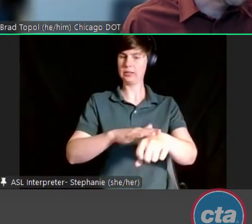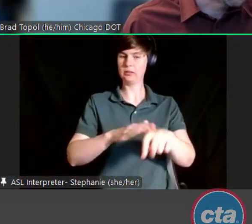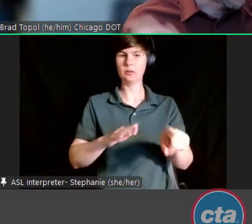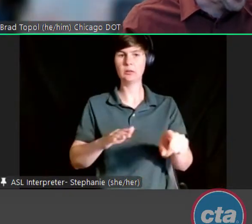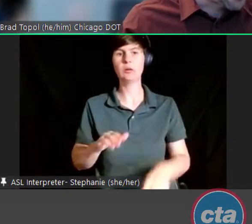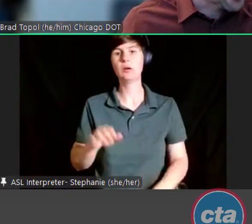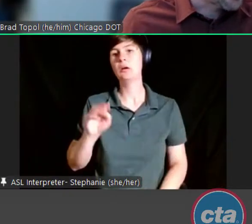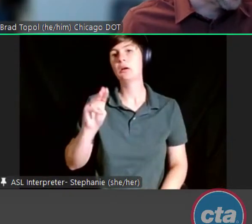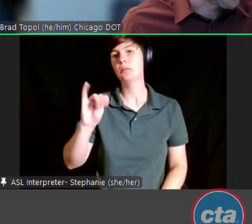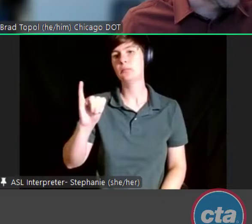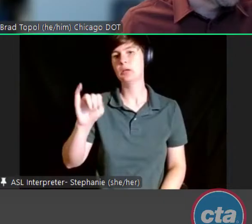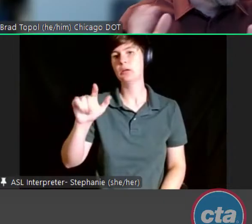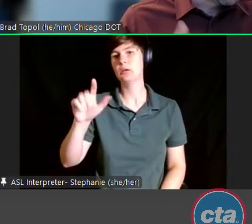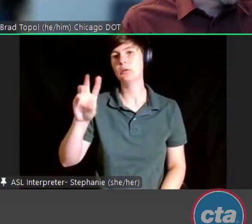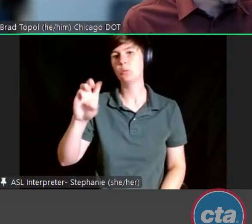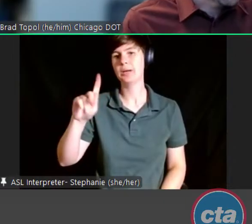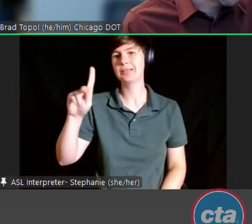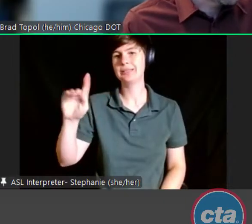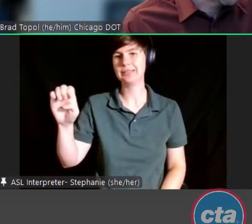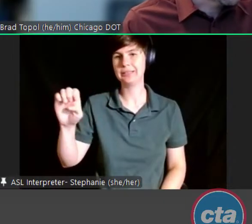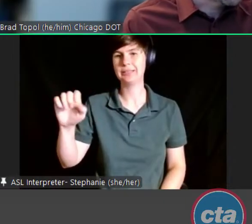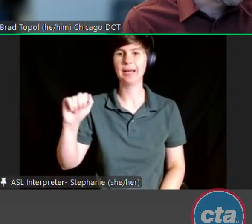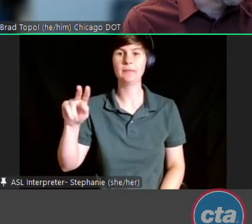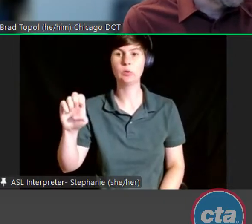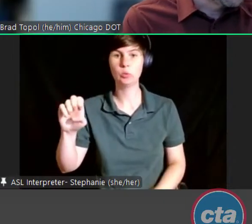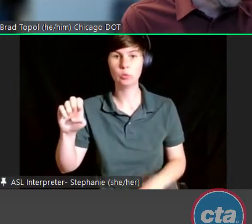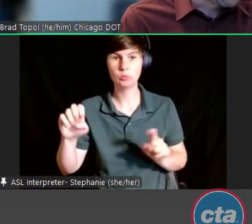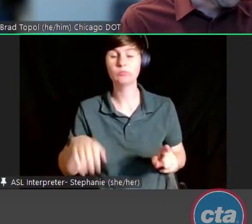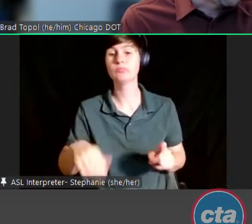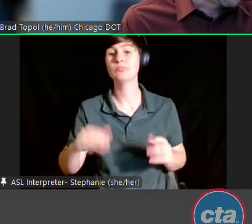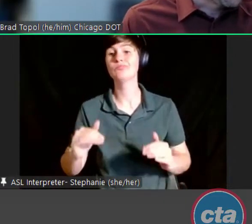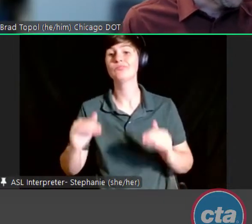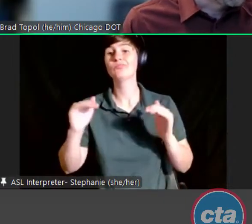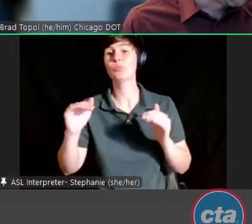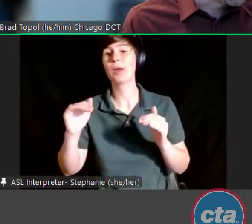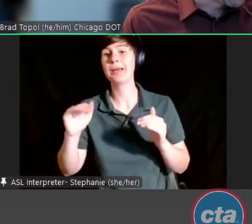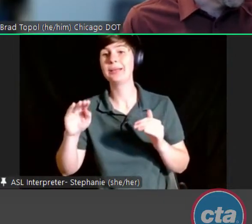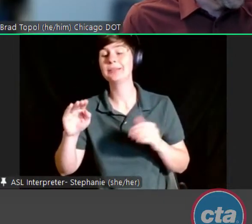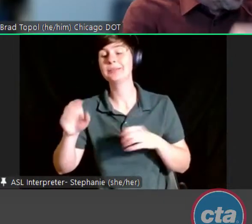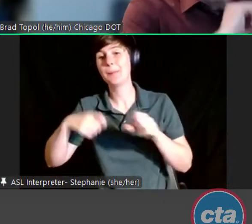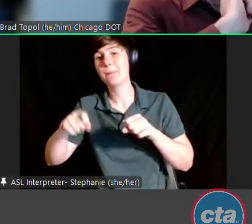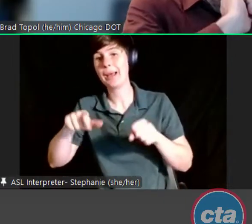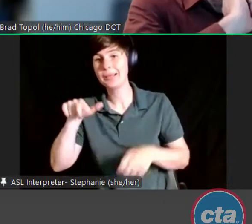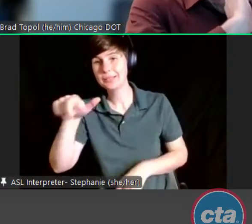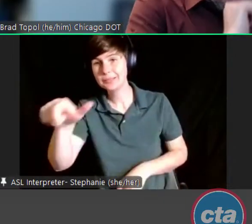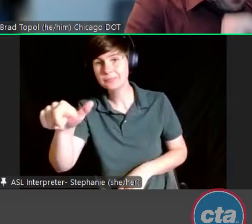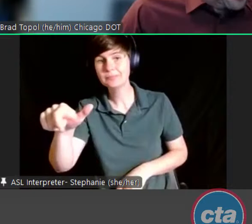Milwaukee Avenue. It shows a sidewalk on the right, another raised bike lane, and then a full width